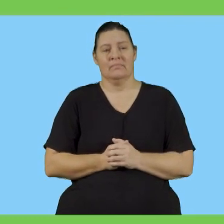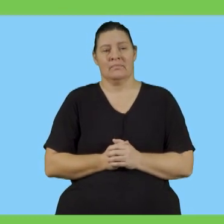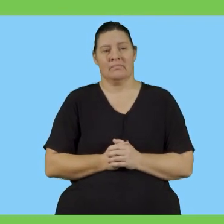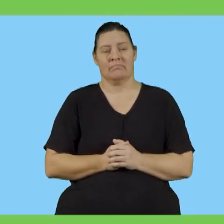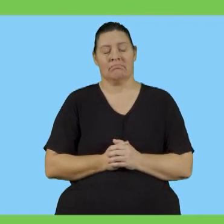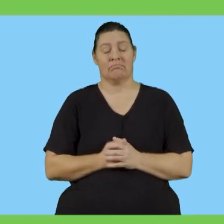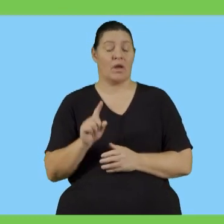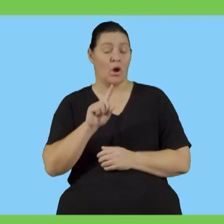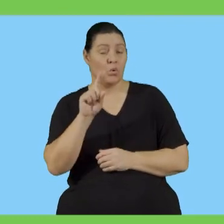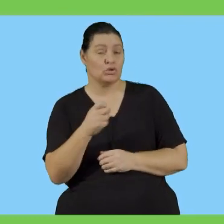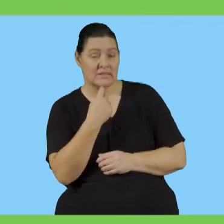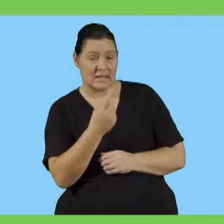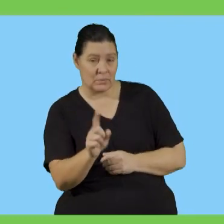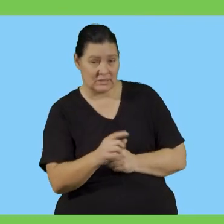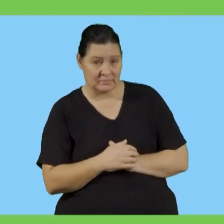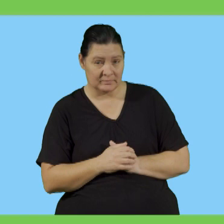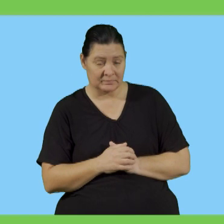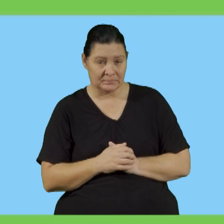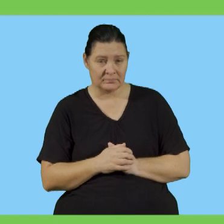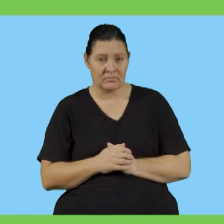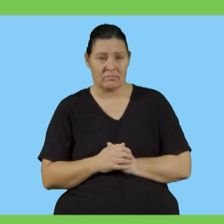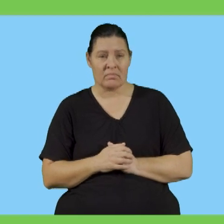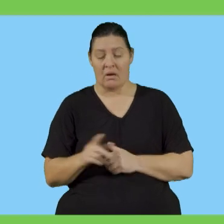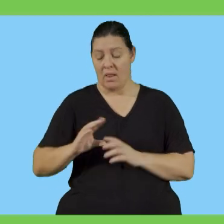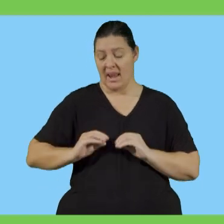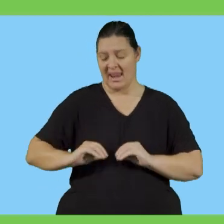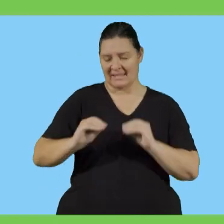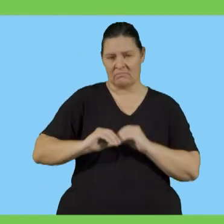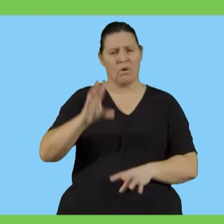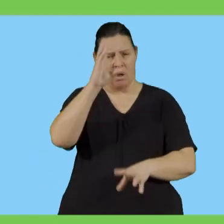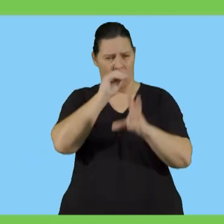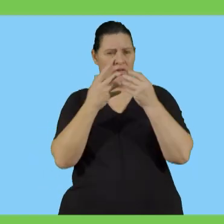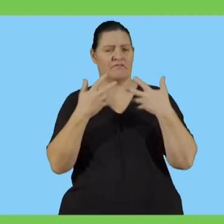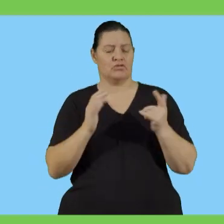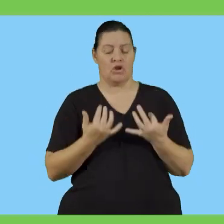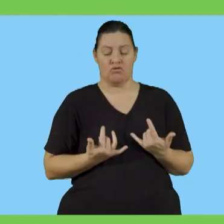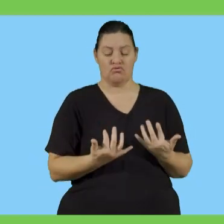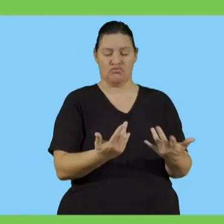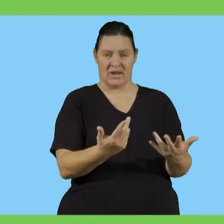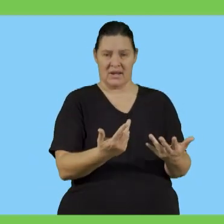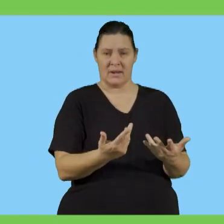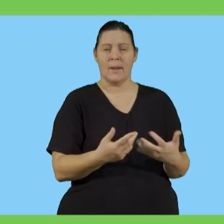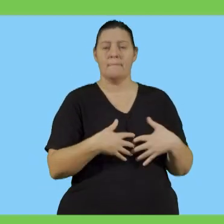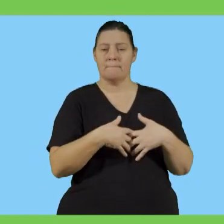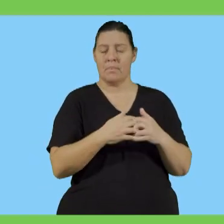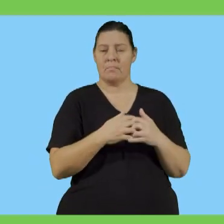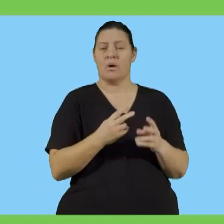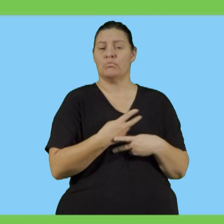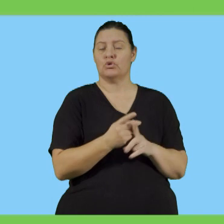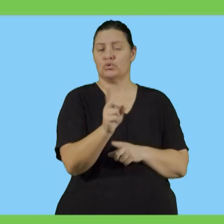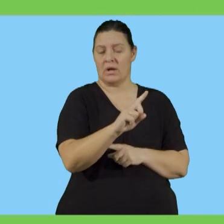Our next challenge question here says, in our lesson, you have learned that green plants produce